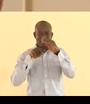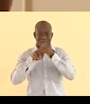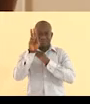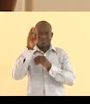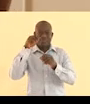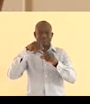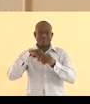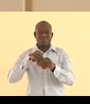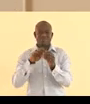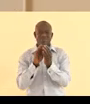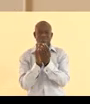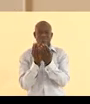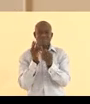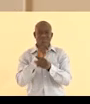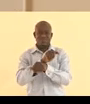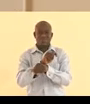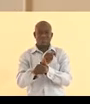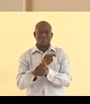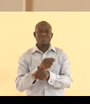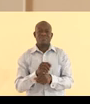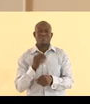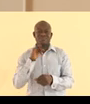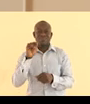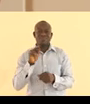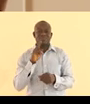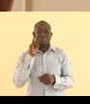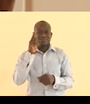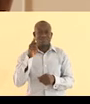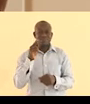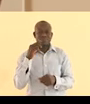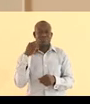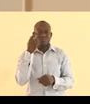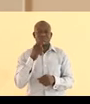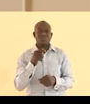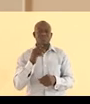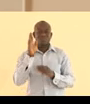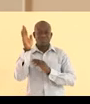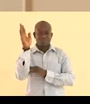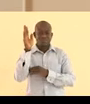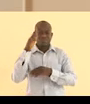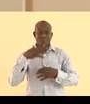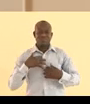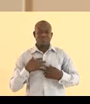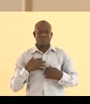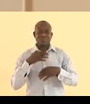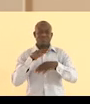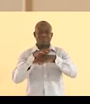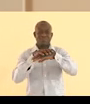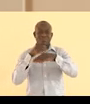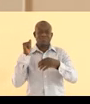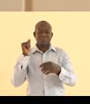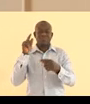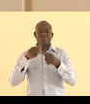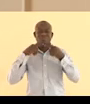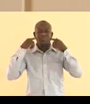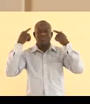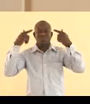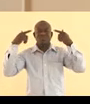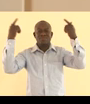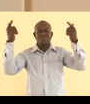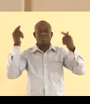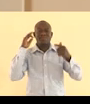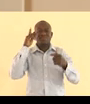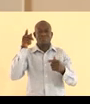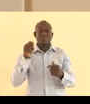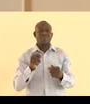The prophet in the biblical tradition is he who God has called to proclaim